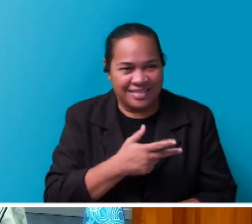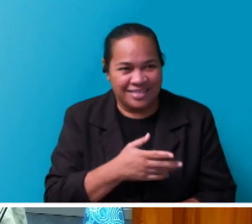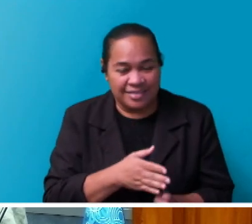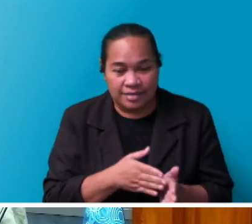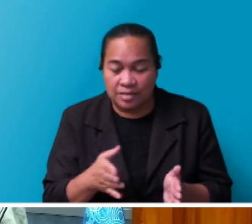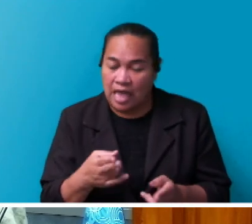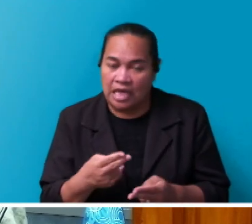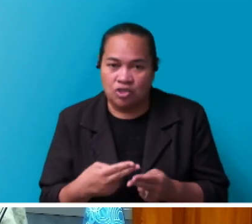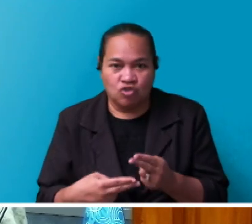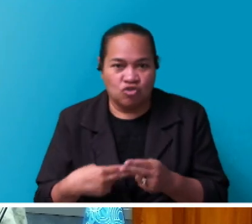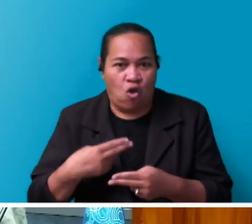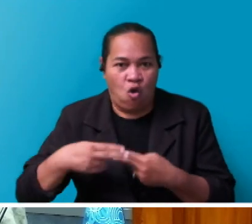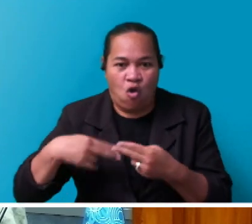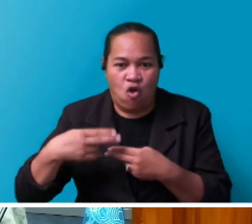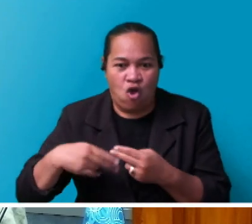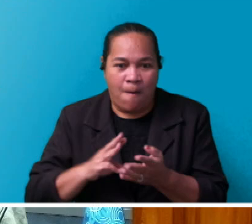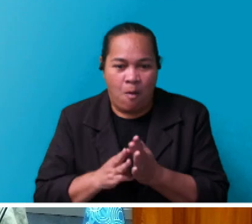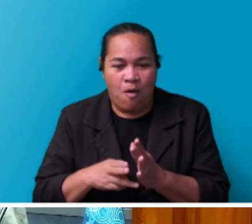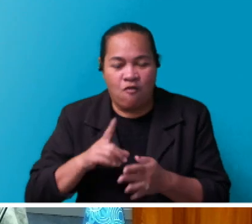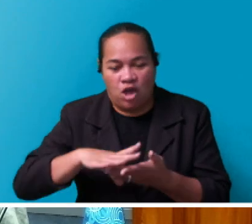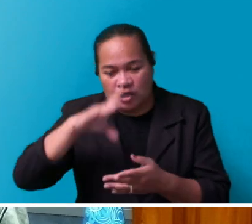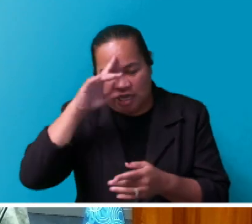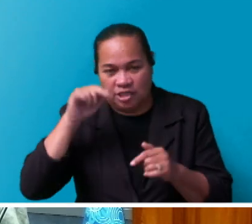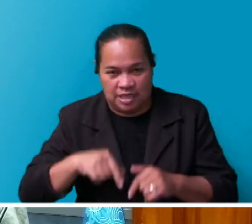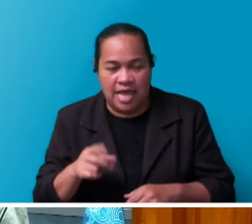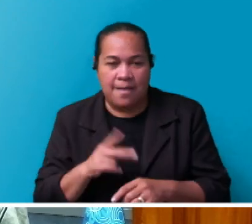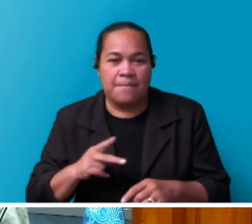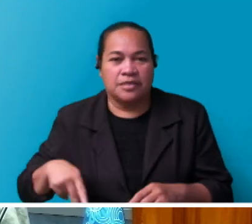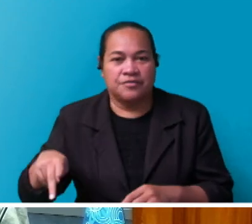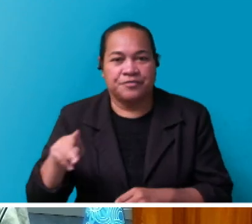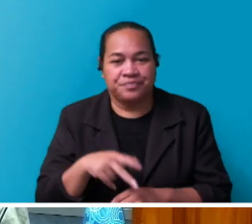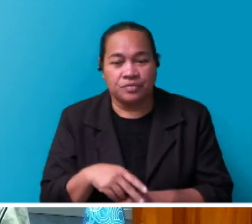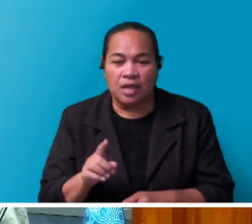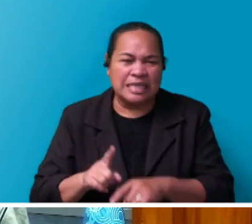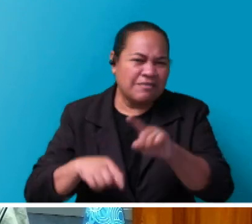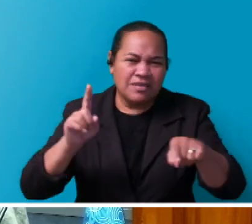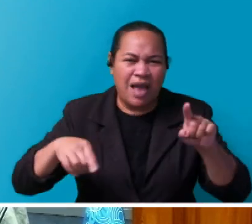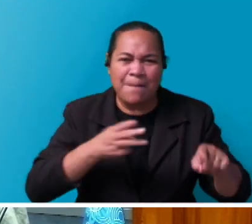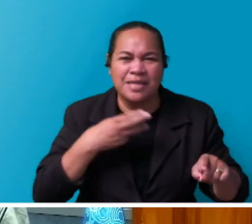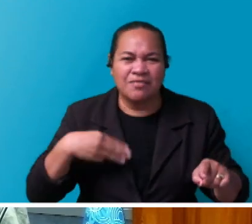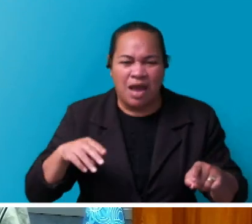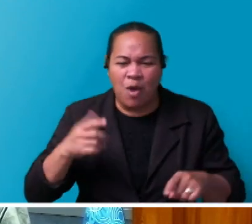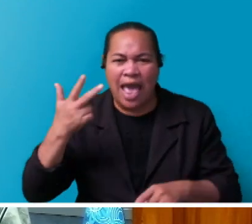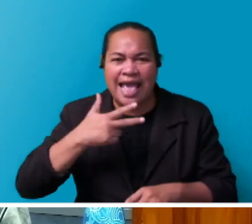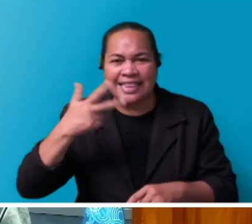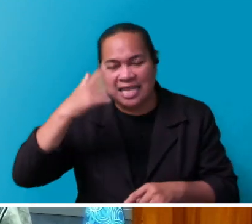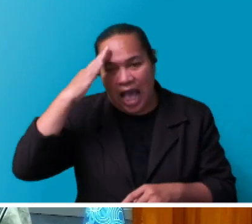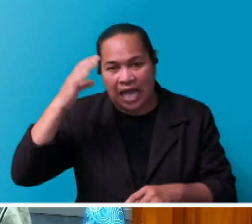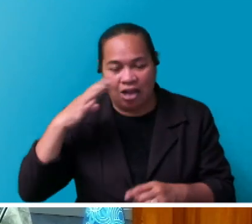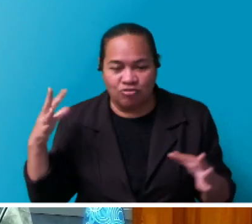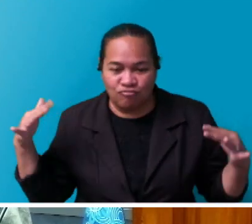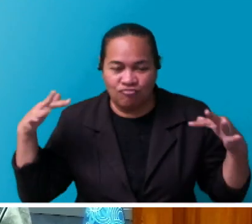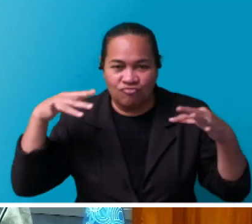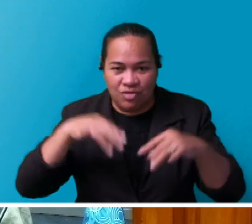historic moment for education in the Pacific region. Education ministers and delegates from 18 nations gathered